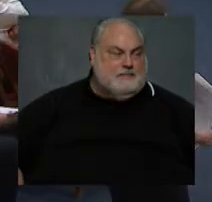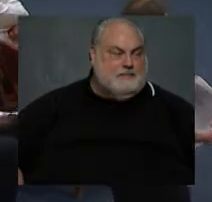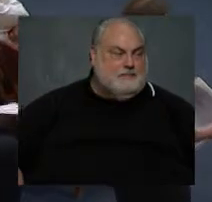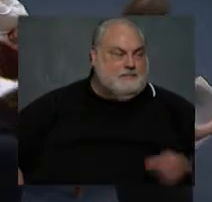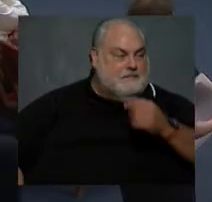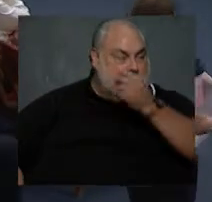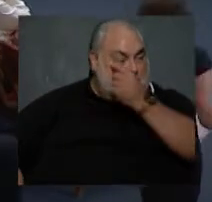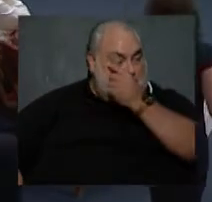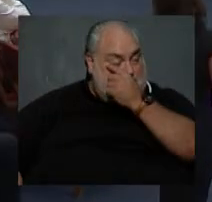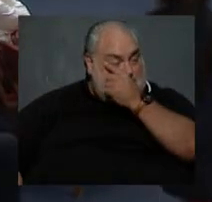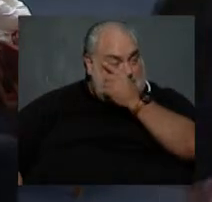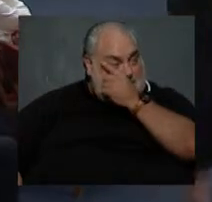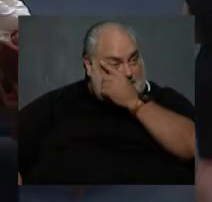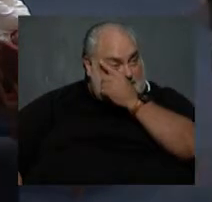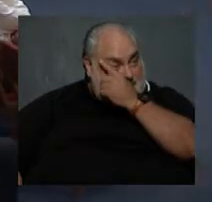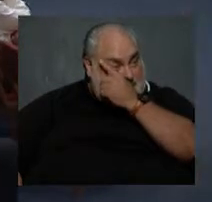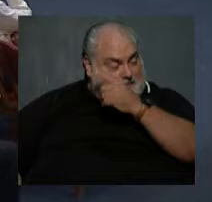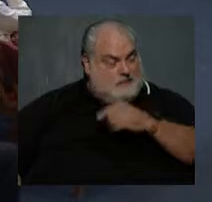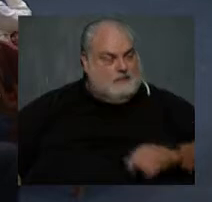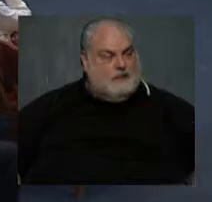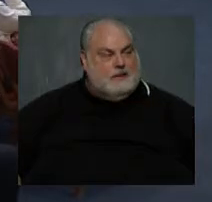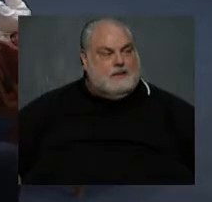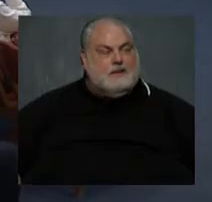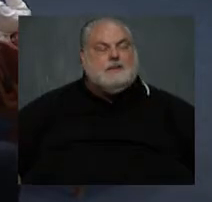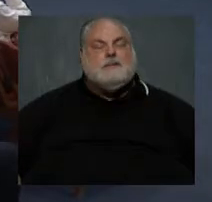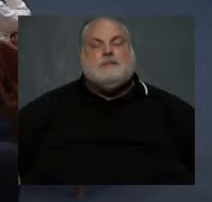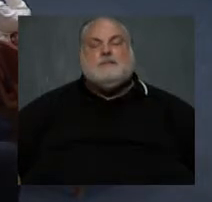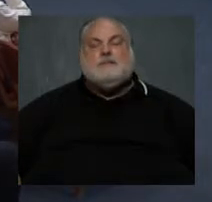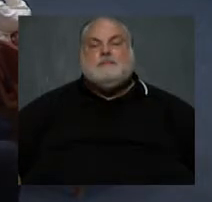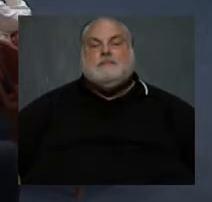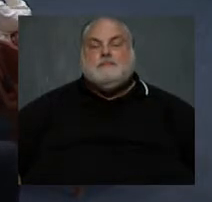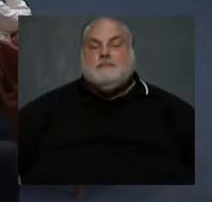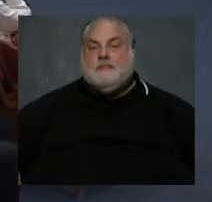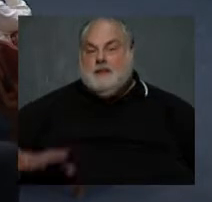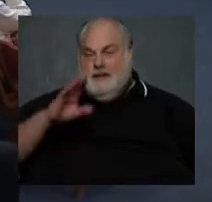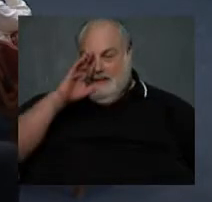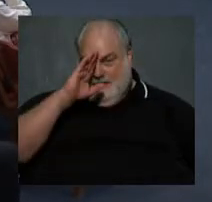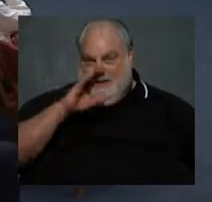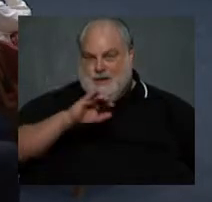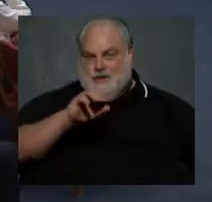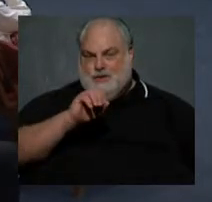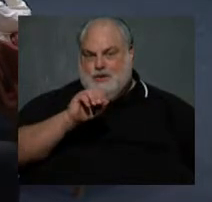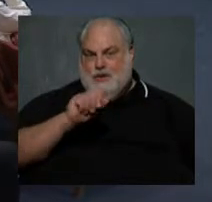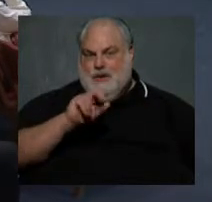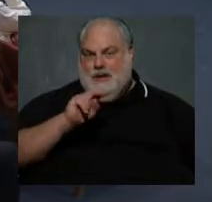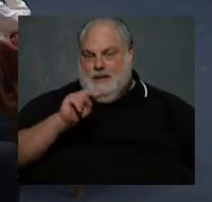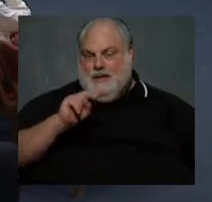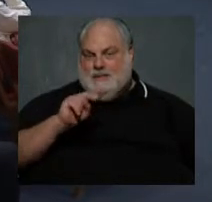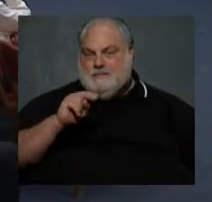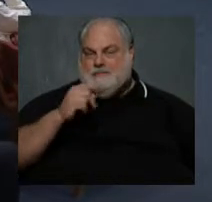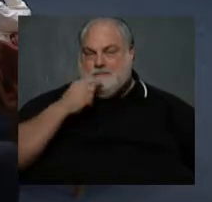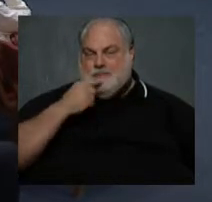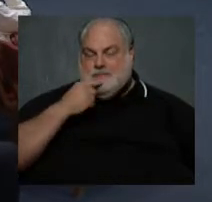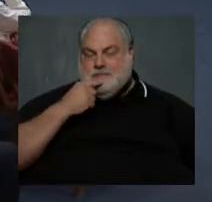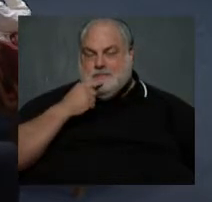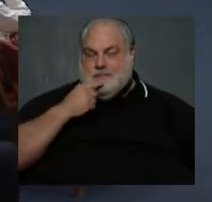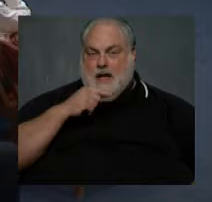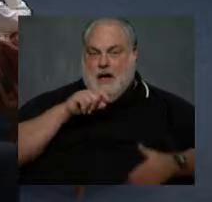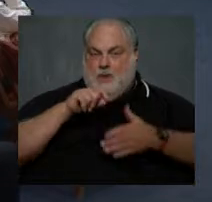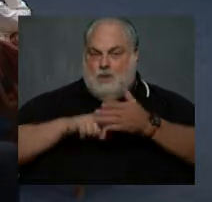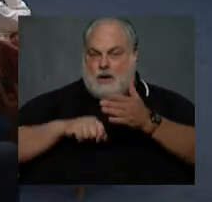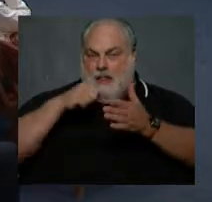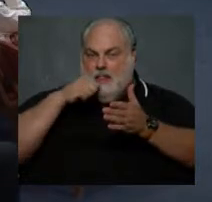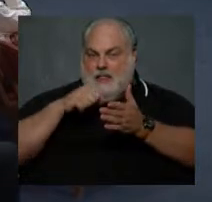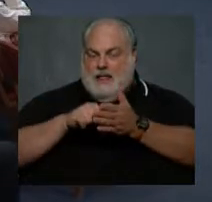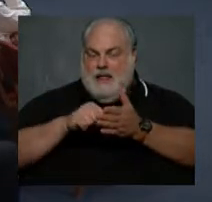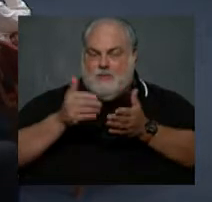the podium and state your position, please? I did write a letter, and I probably am the only